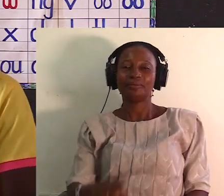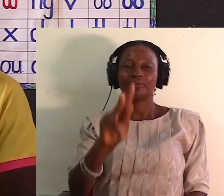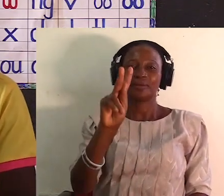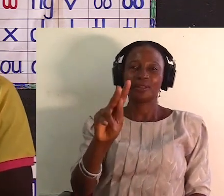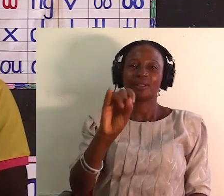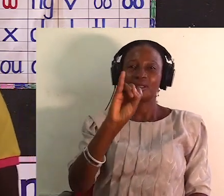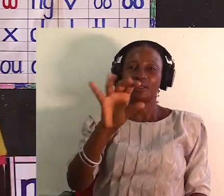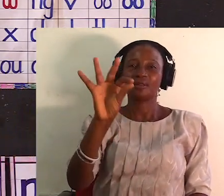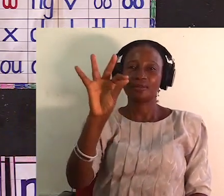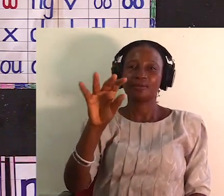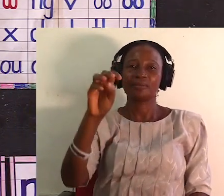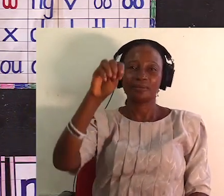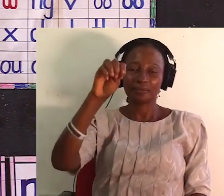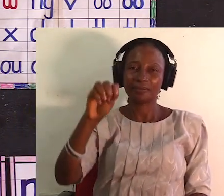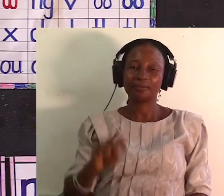Very good.